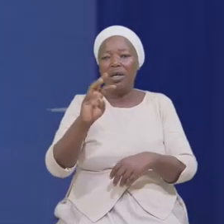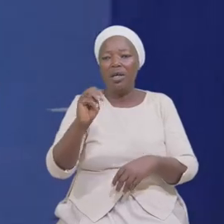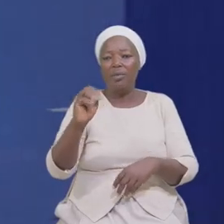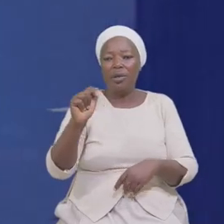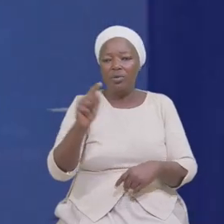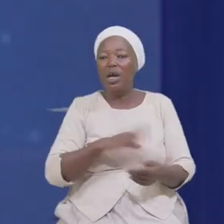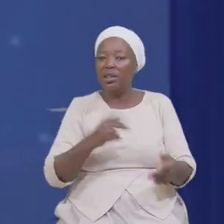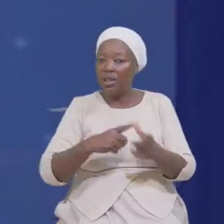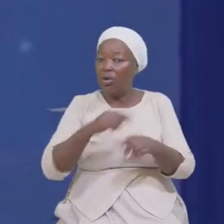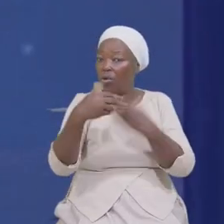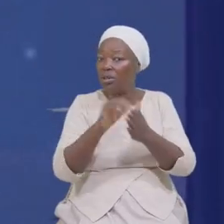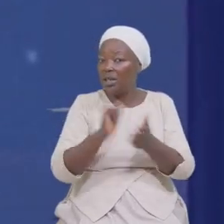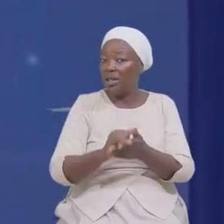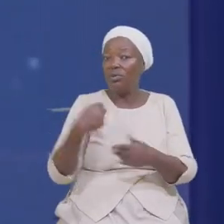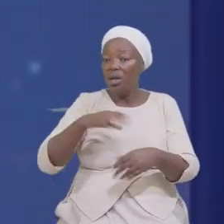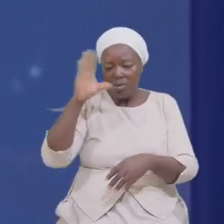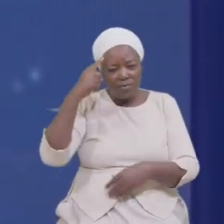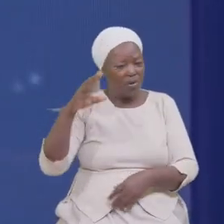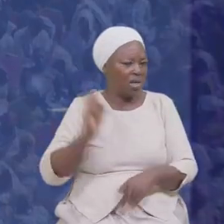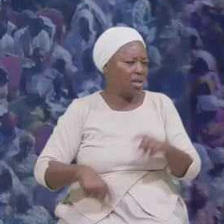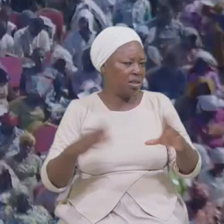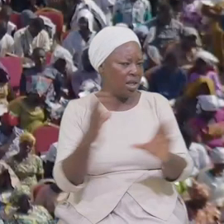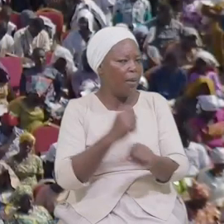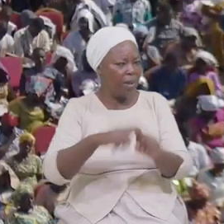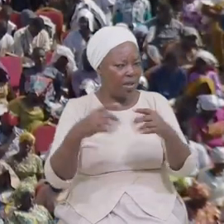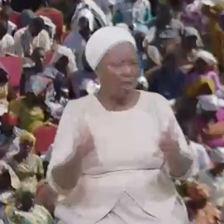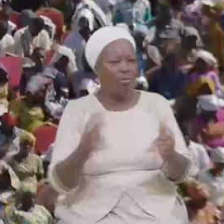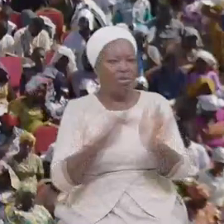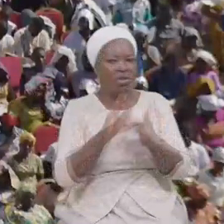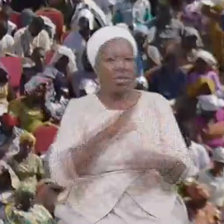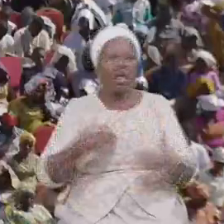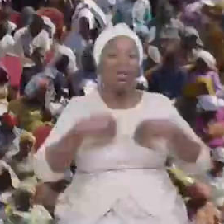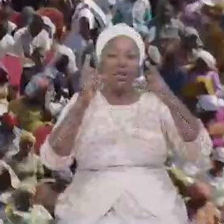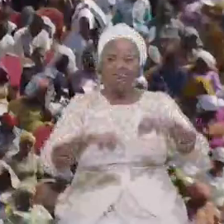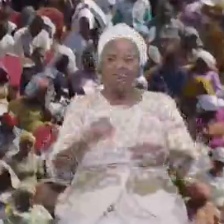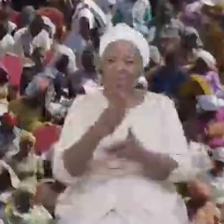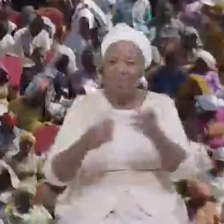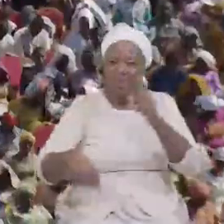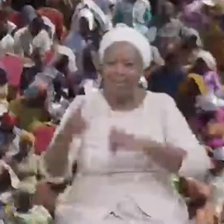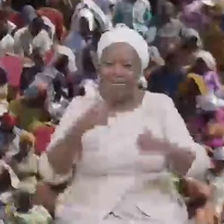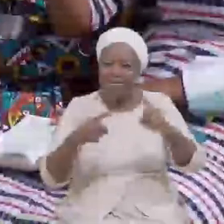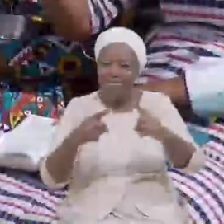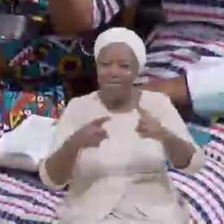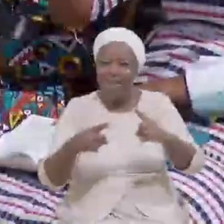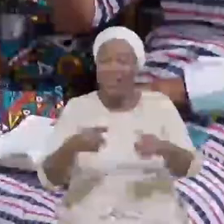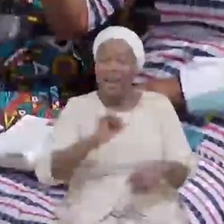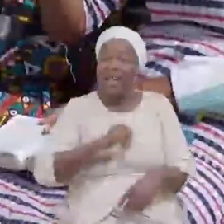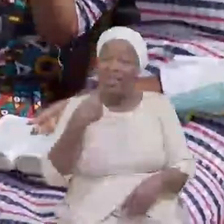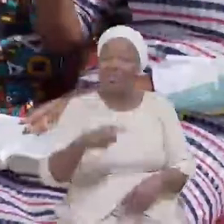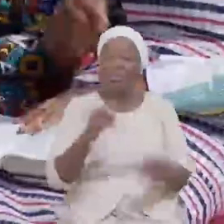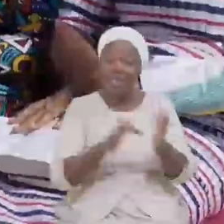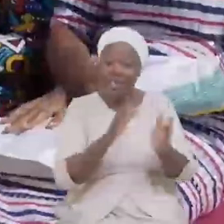we couldn't get. But now Christ has come. Somebody there, I said, Christ has come, and he has